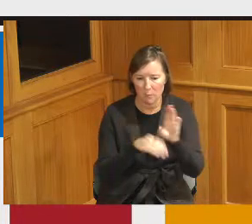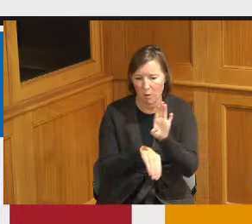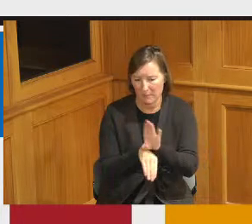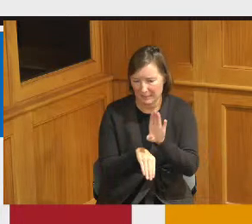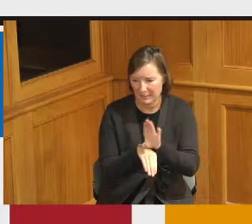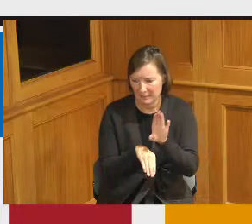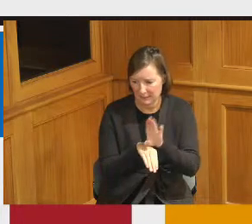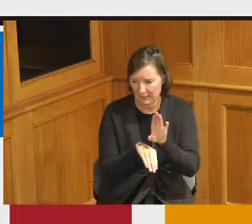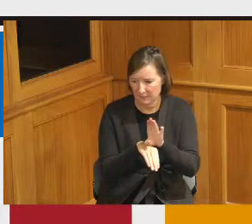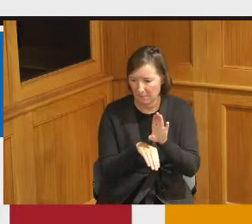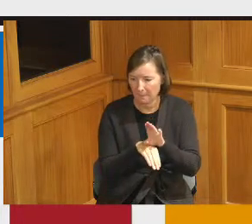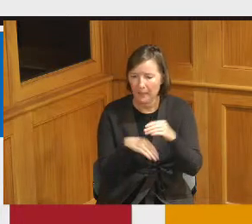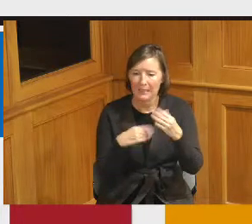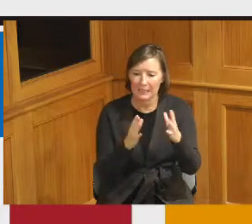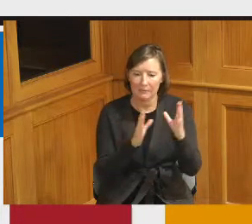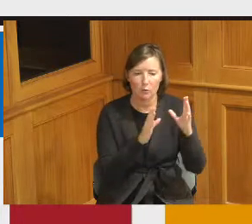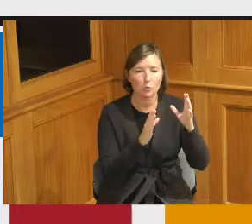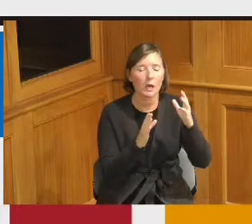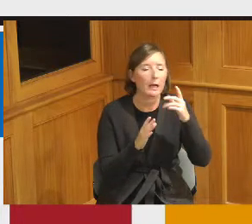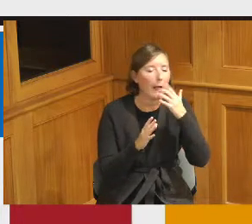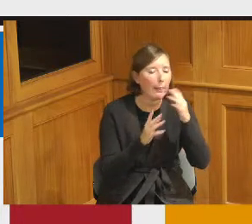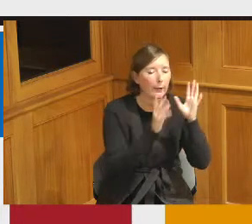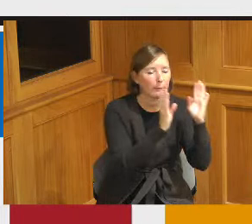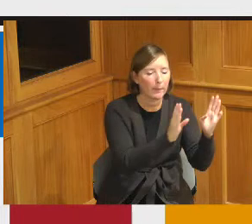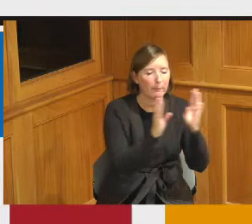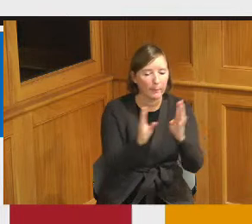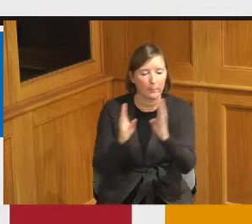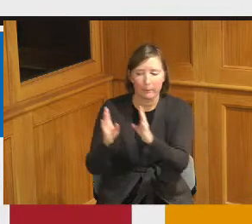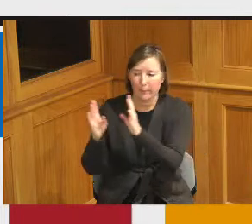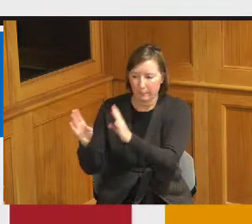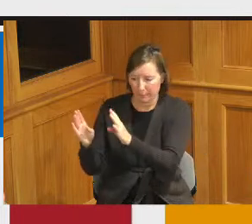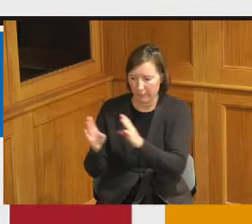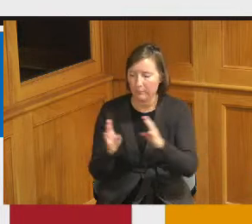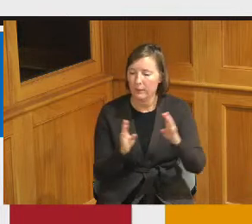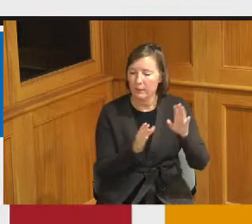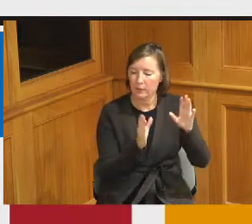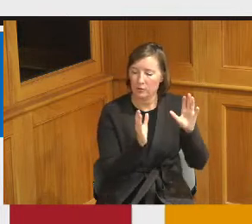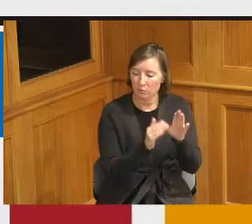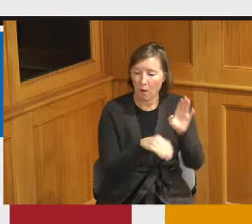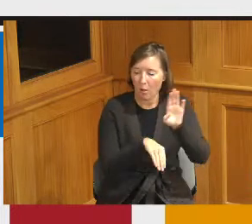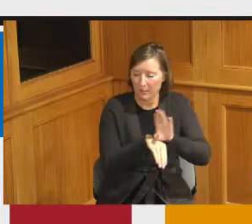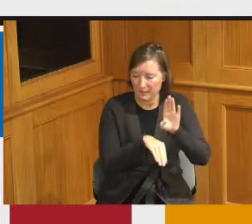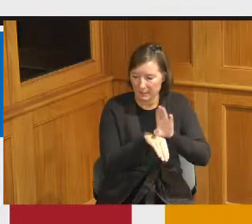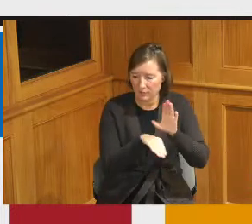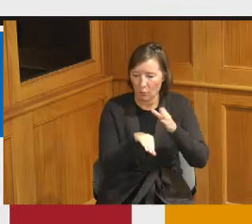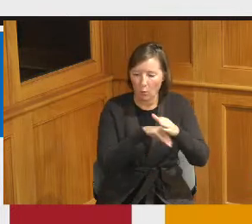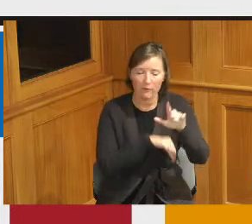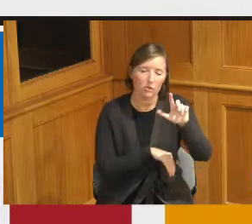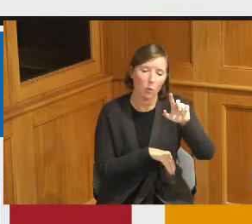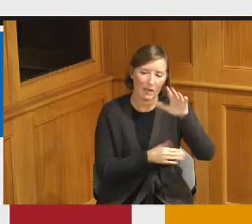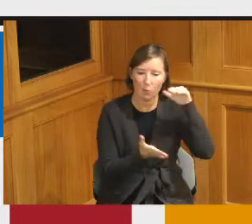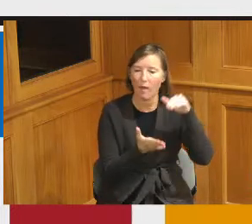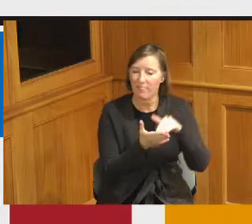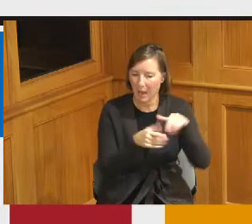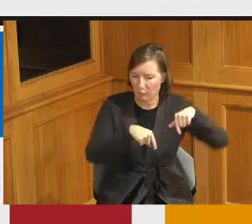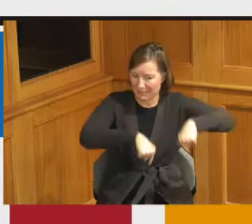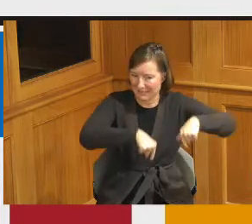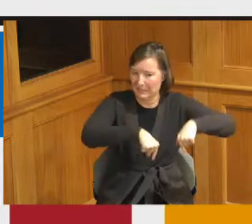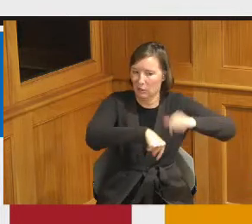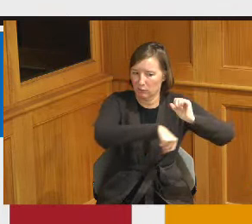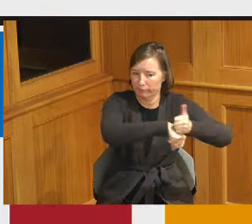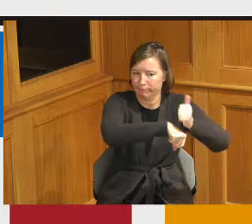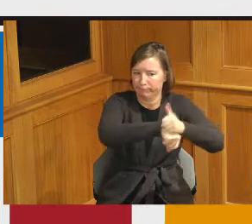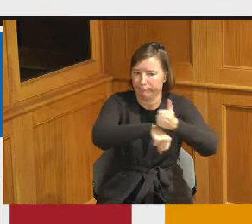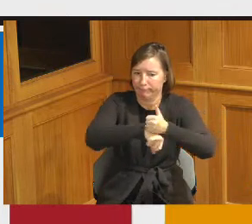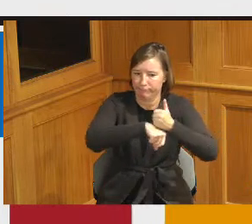So here's some of the reality that I share with small businesses. We've got over 21,000 small businesses here in